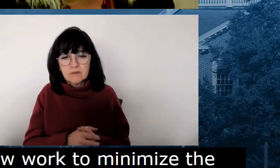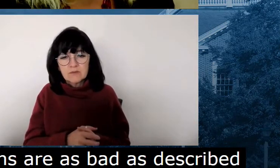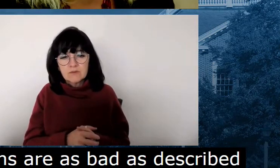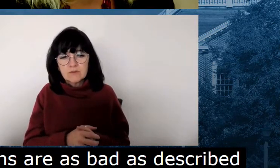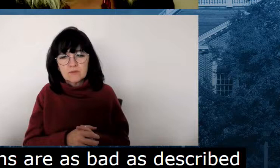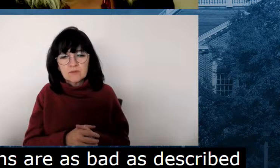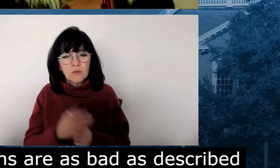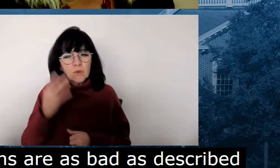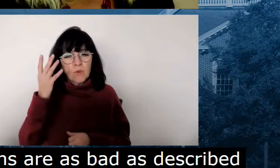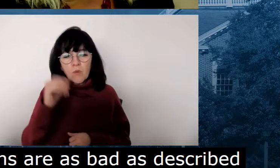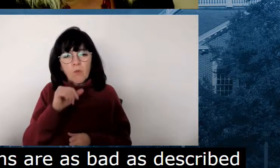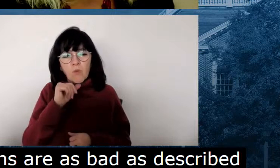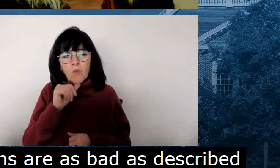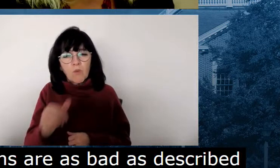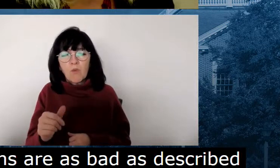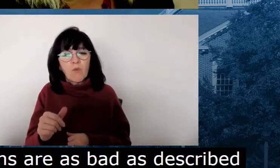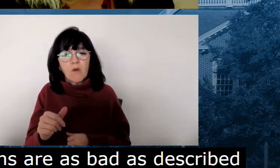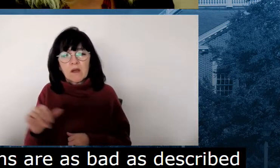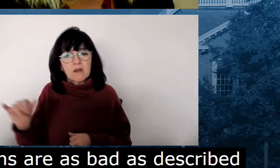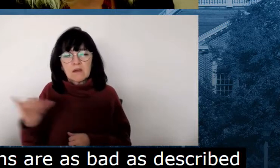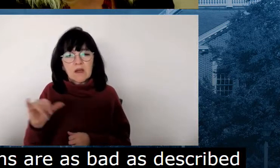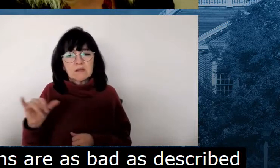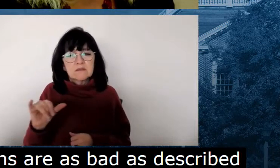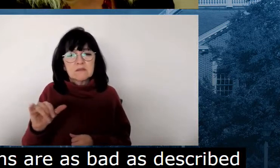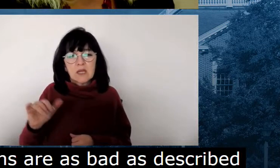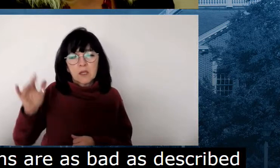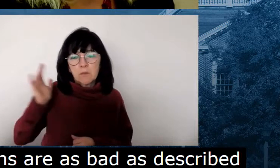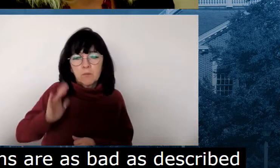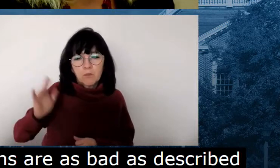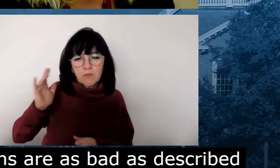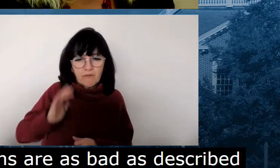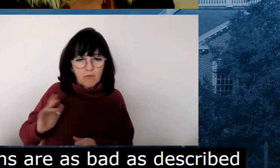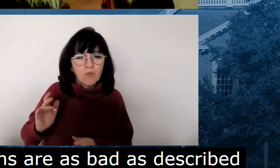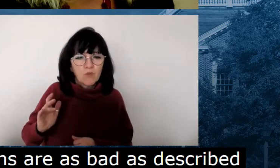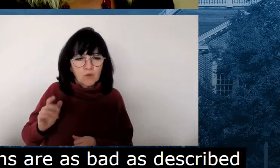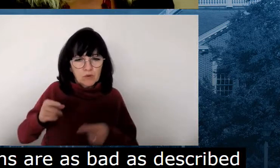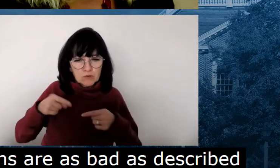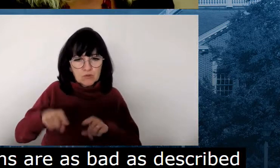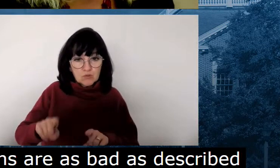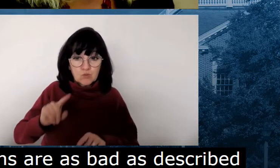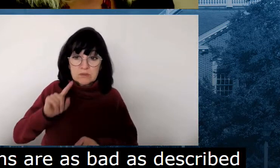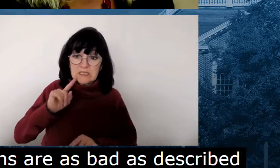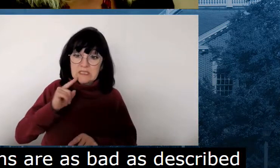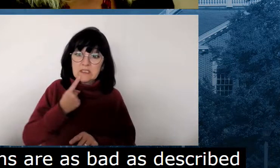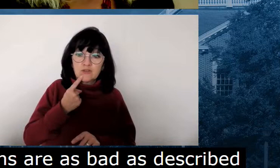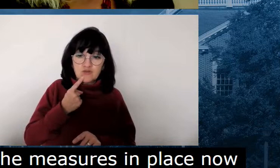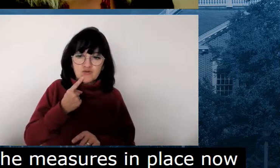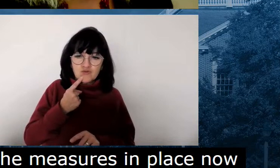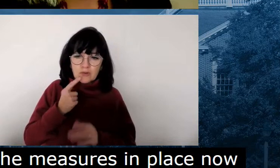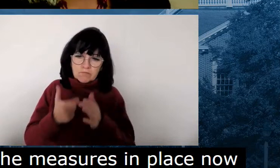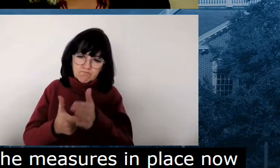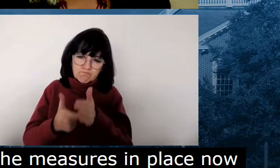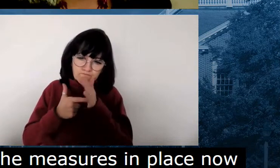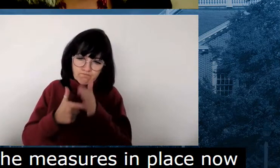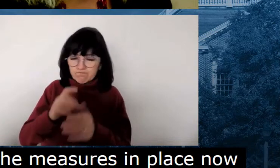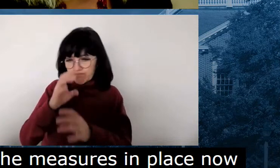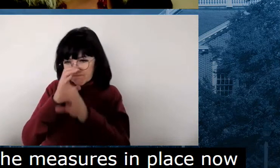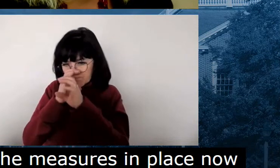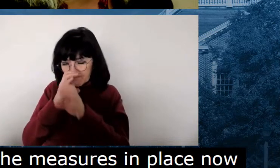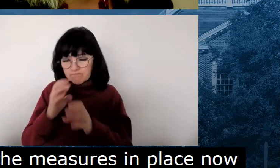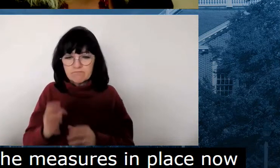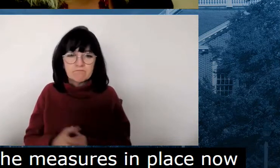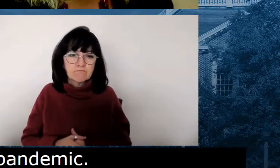in place now as we did during previous heightened points of the pandemic? Yeah, I think the